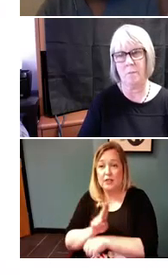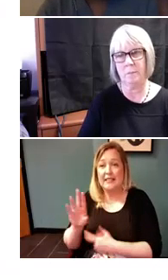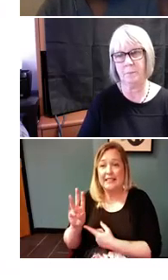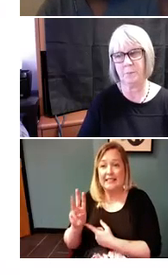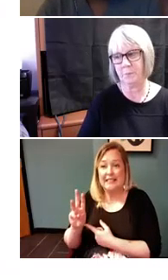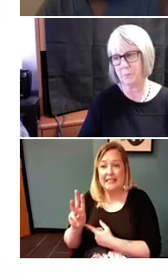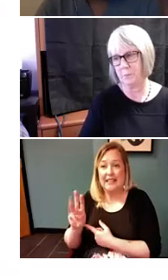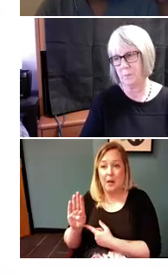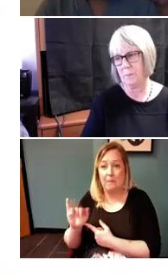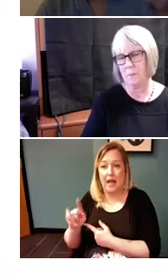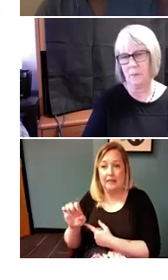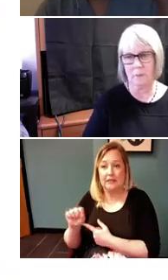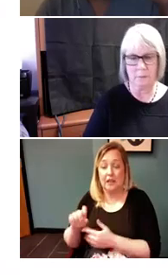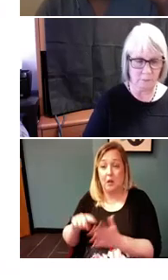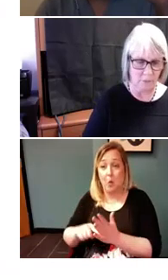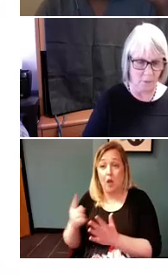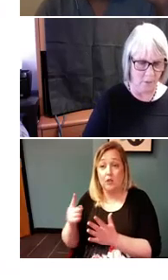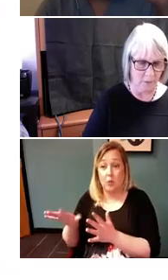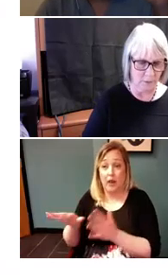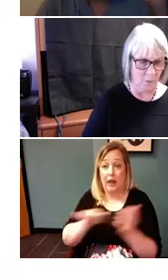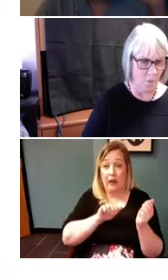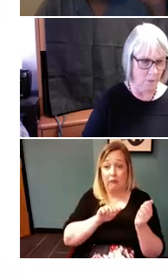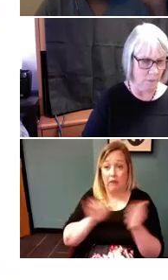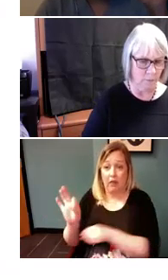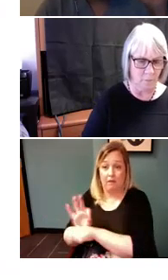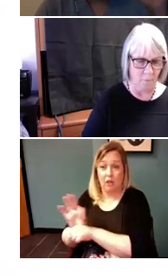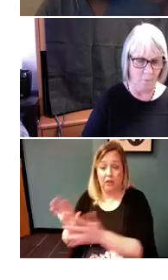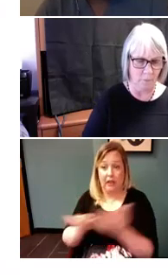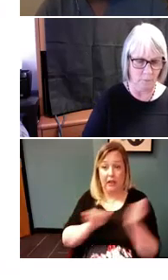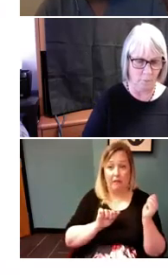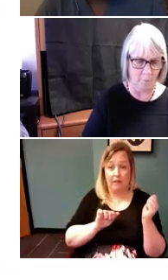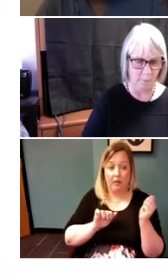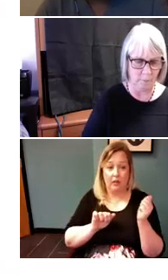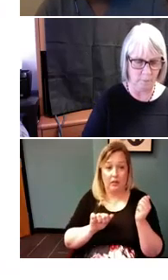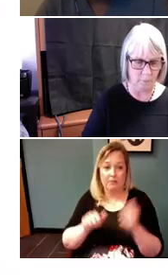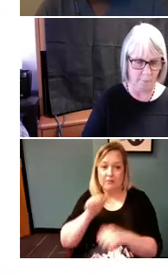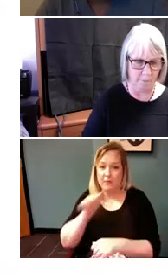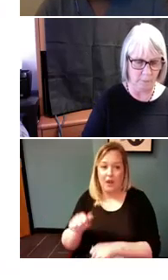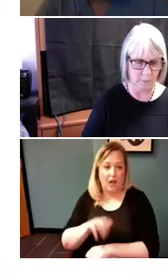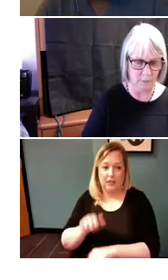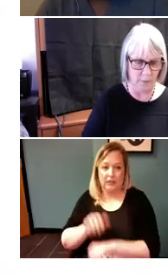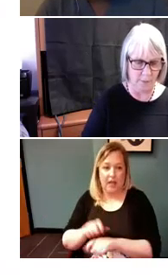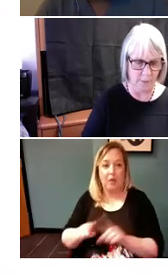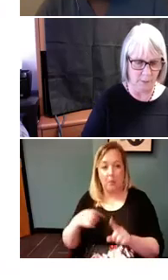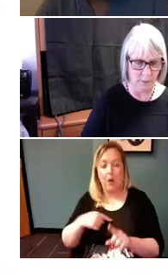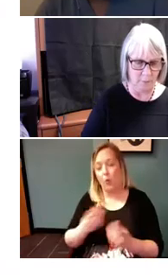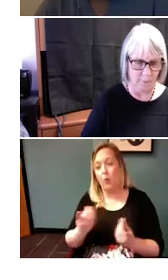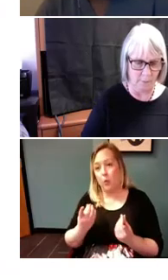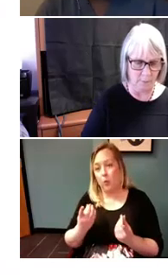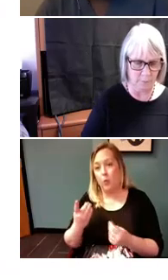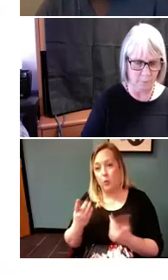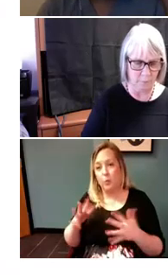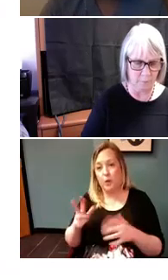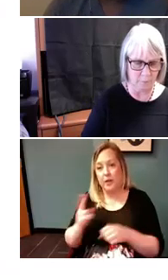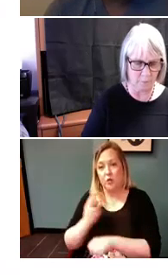from this function, and we are not assigning this thing, but we did use new to assign this array. So this memory